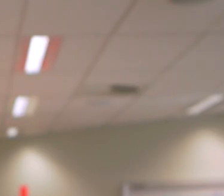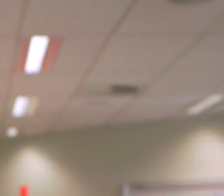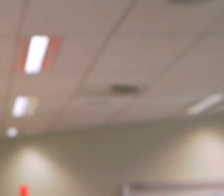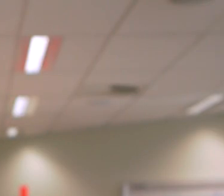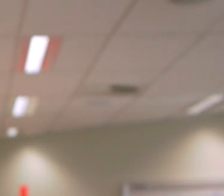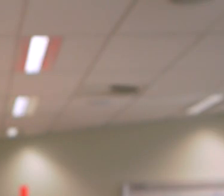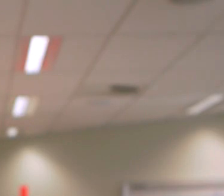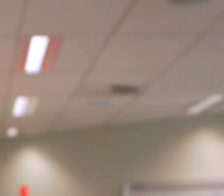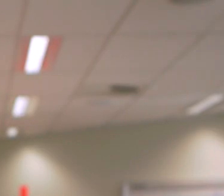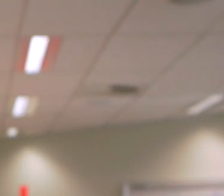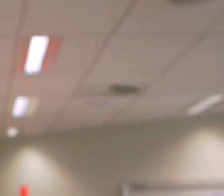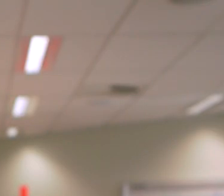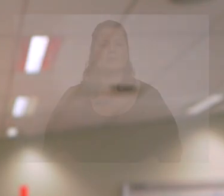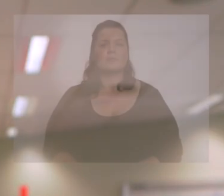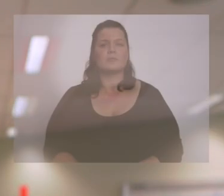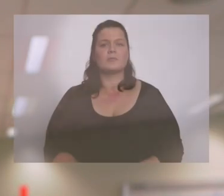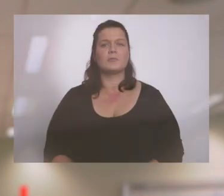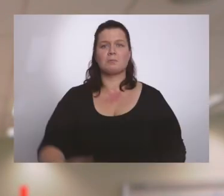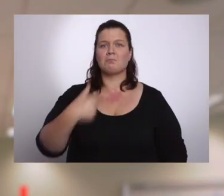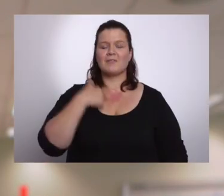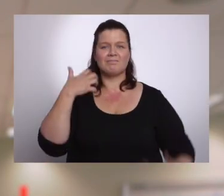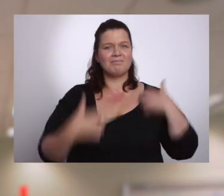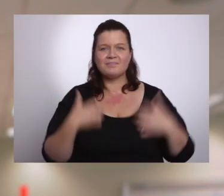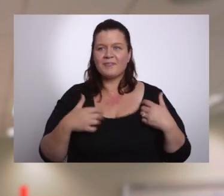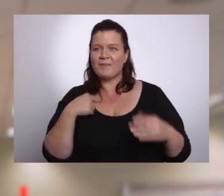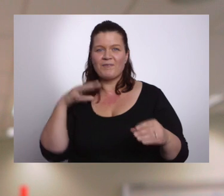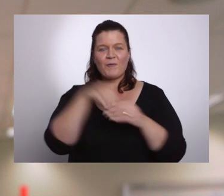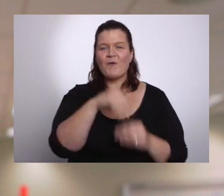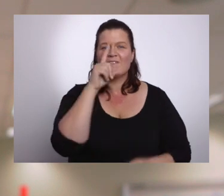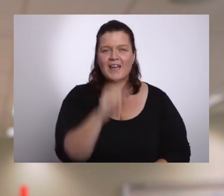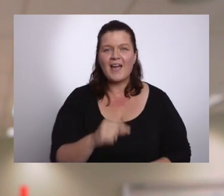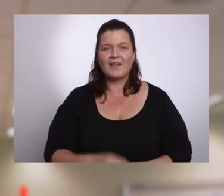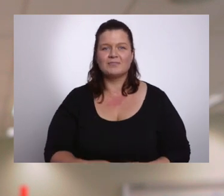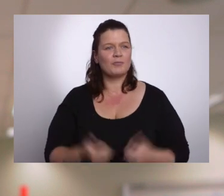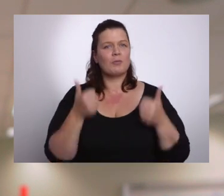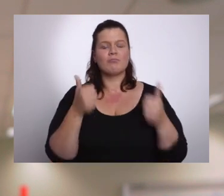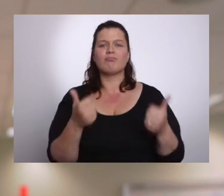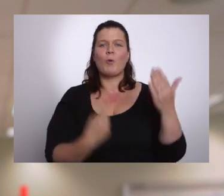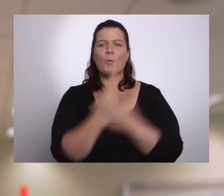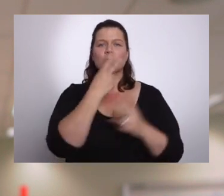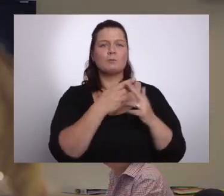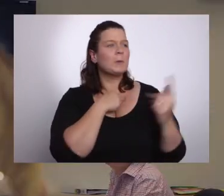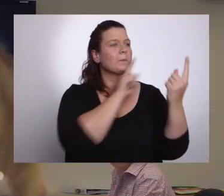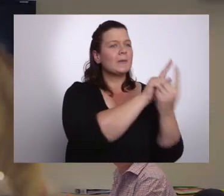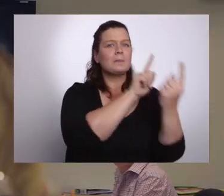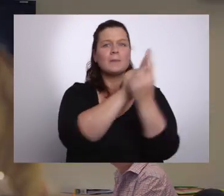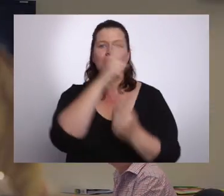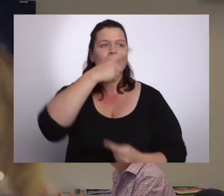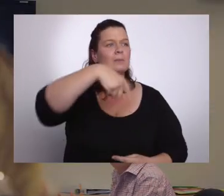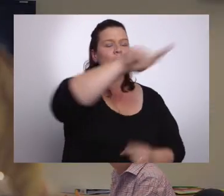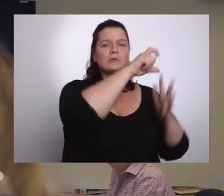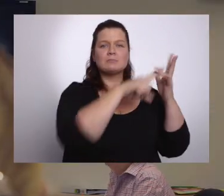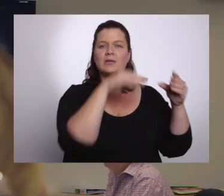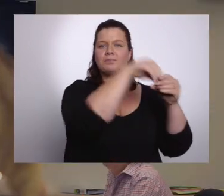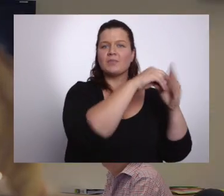I was really, really excited to have the opportunity to come and be part of this. So I've been really looking forward to it. And just the opportunity